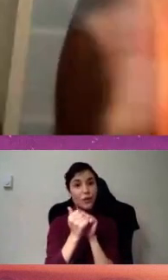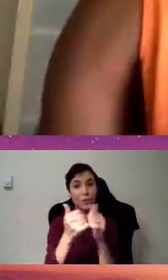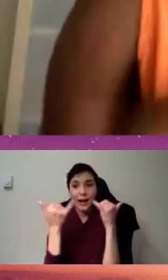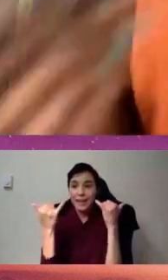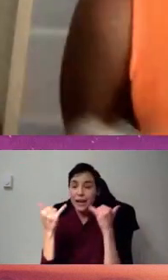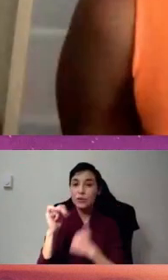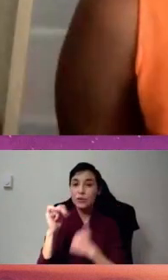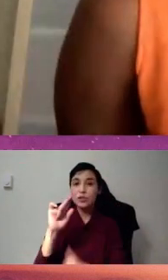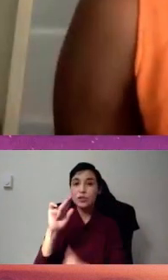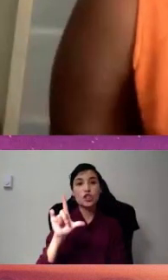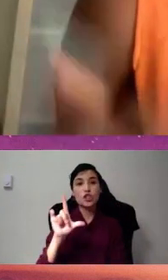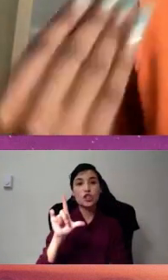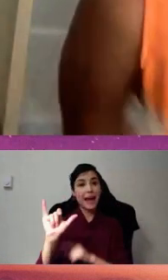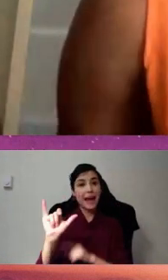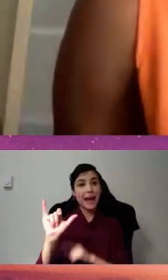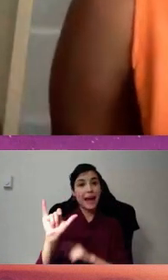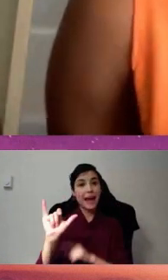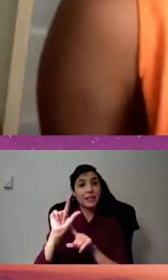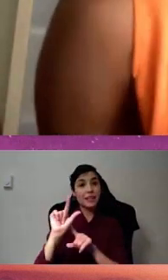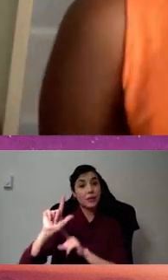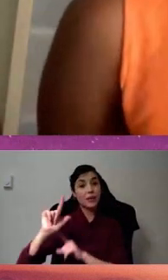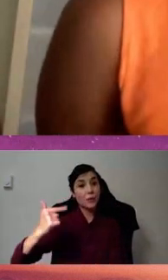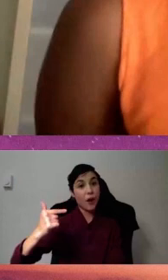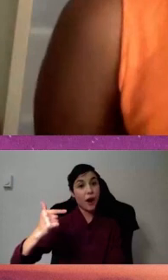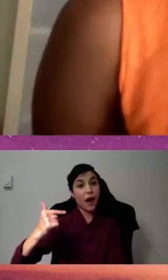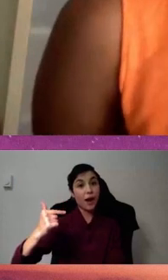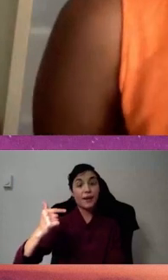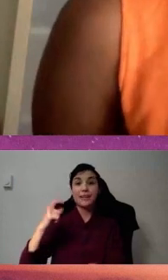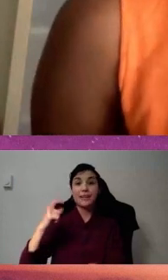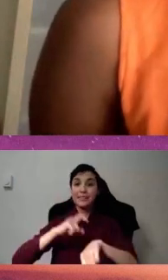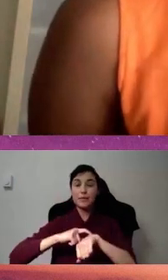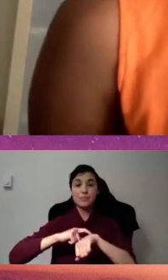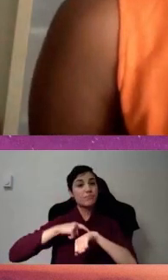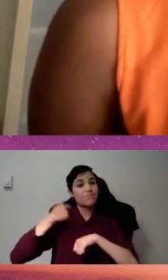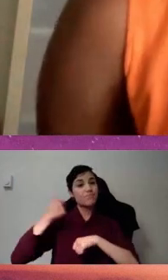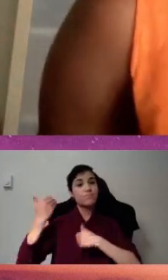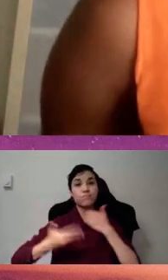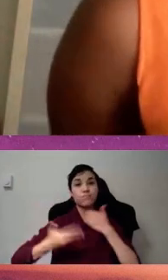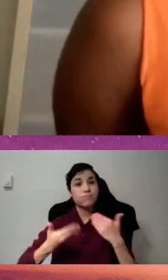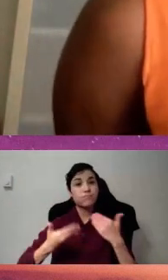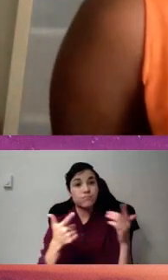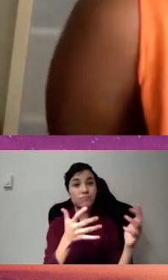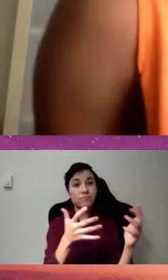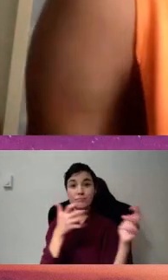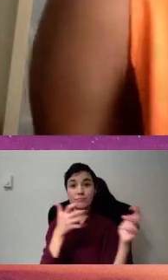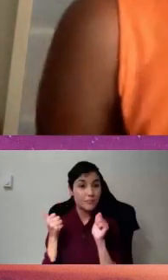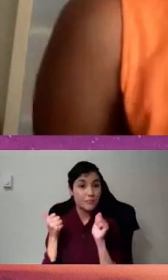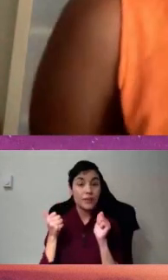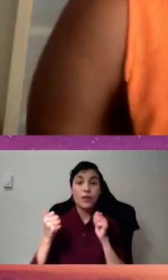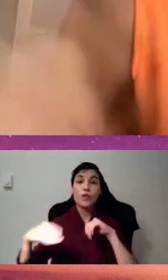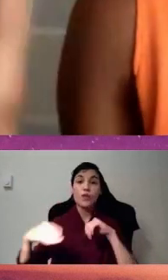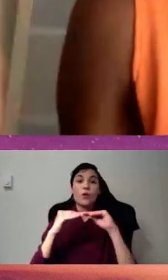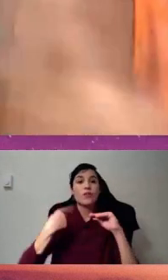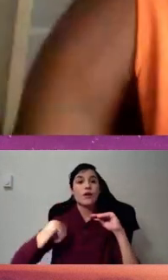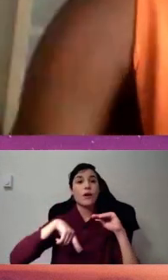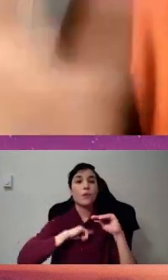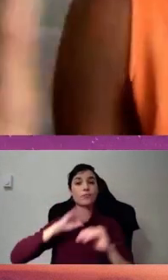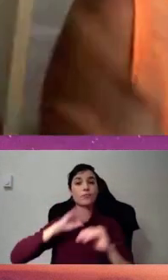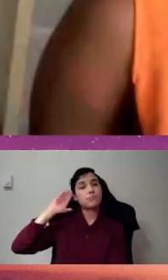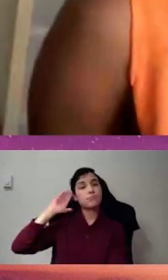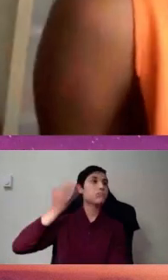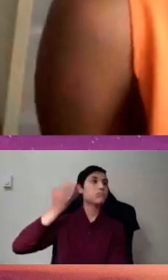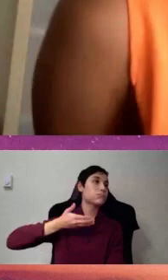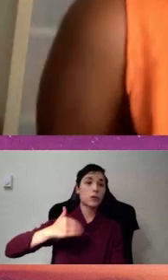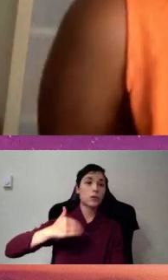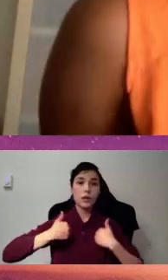Time is passing us by. And, the more we sleep on the youth, the more we are just